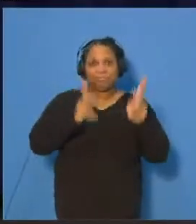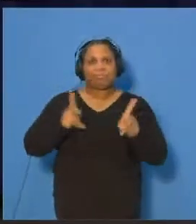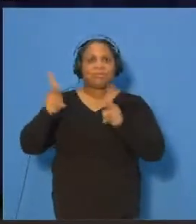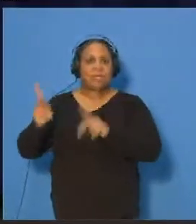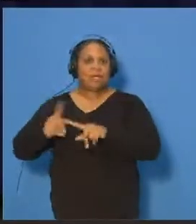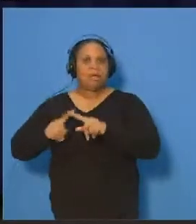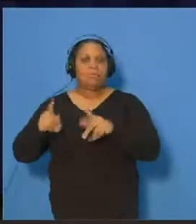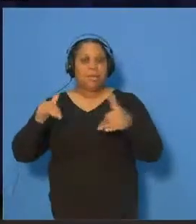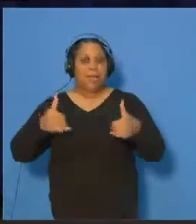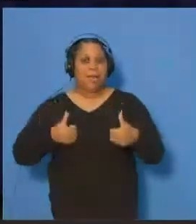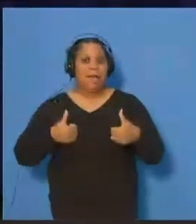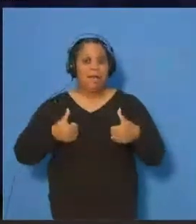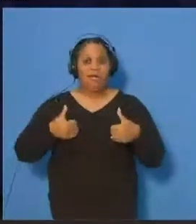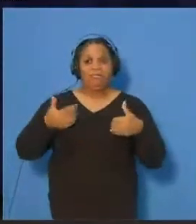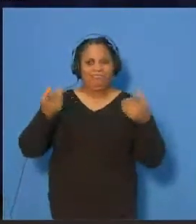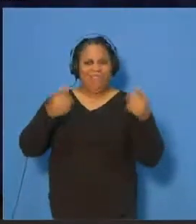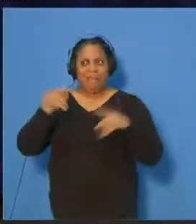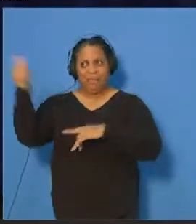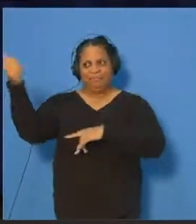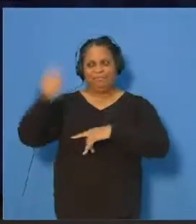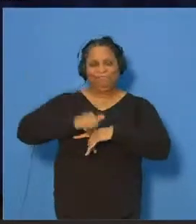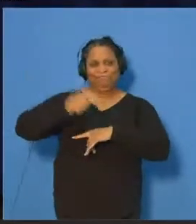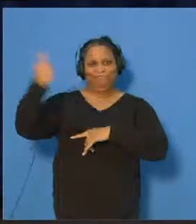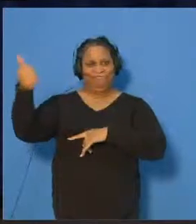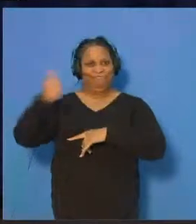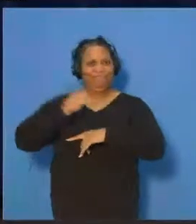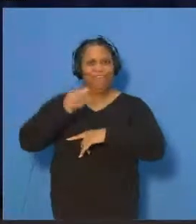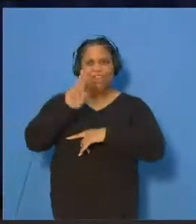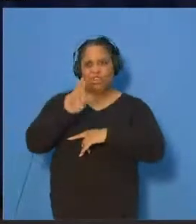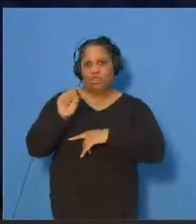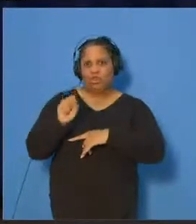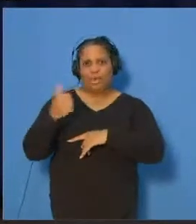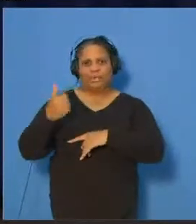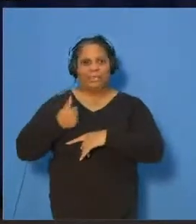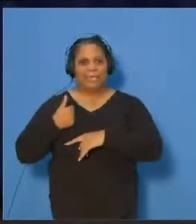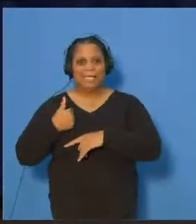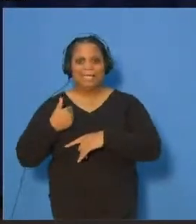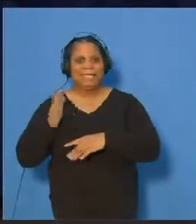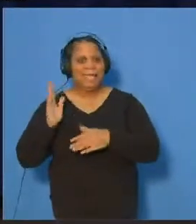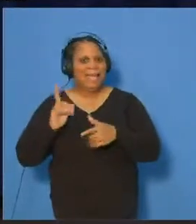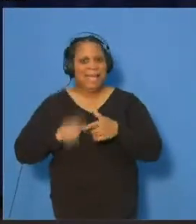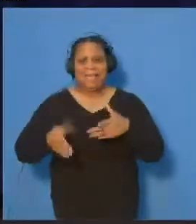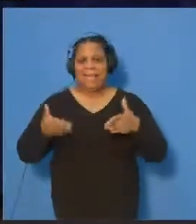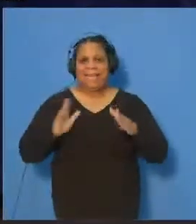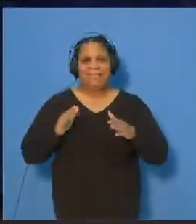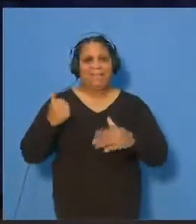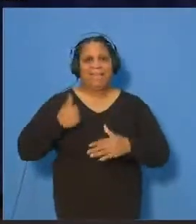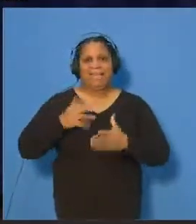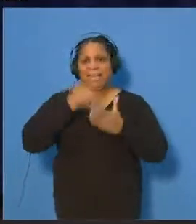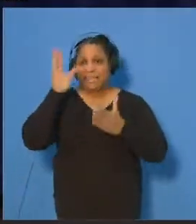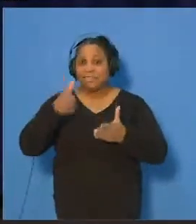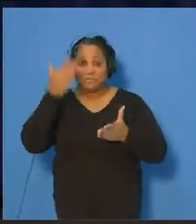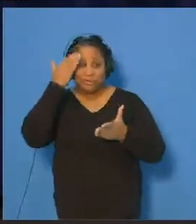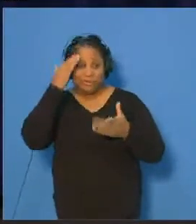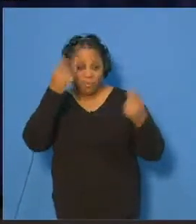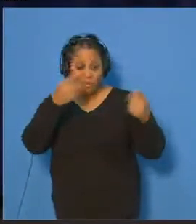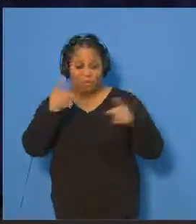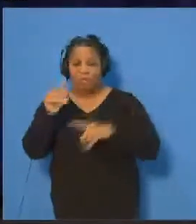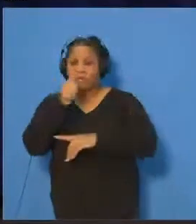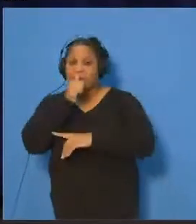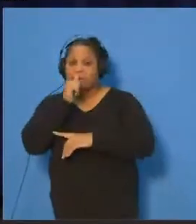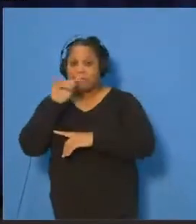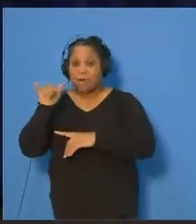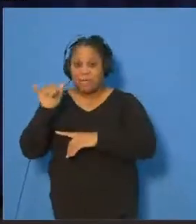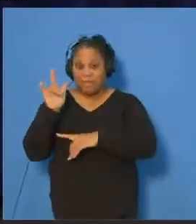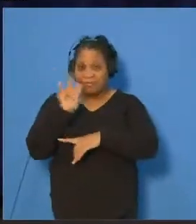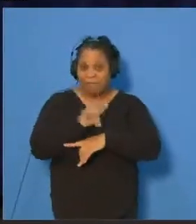restrictions are happening between the US and Canada right now, I can't even let Canadian students in Canada know about flights, private jet flights, which